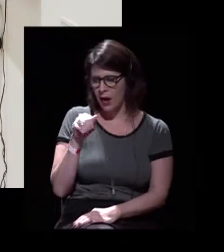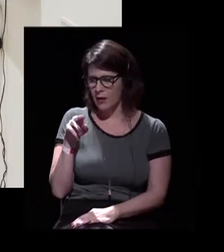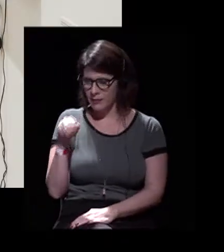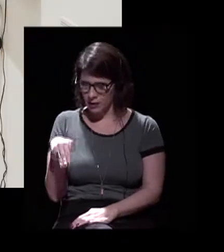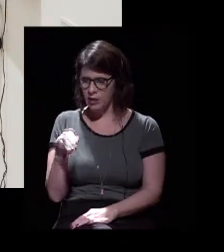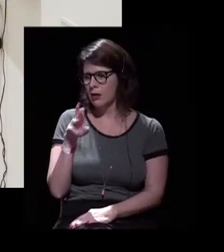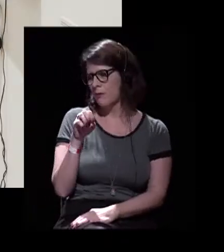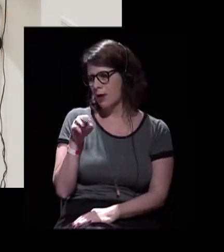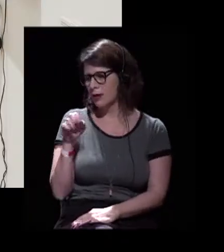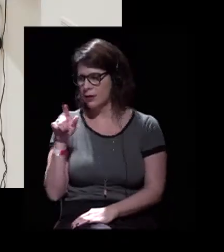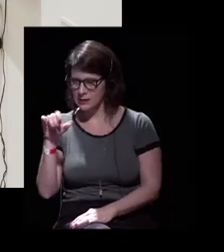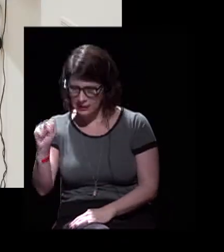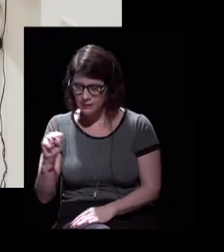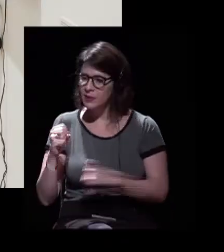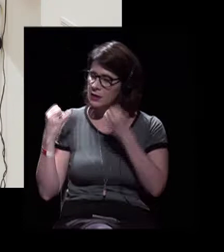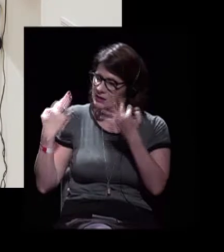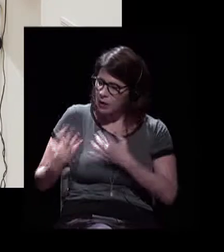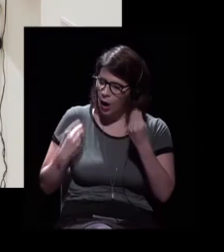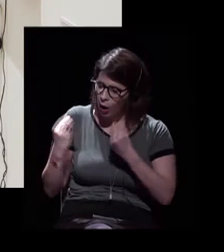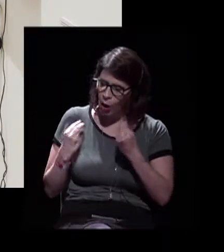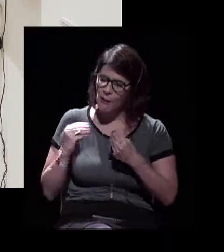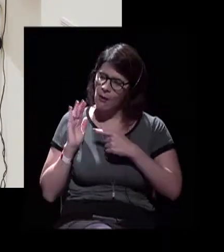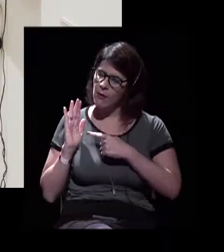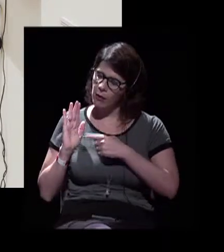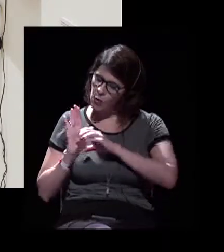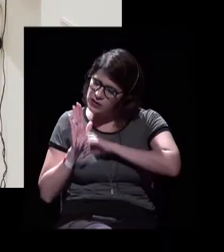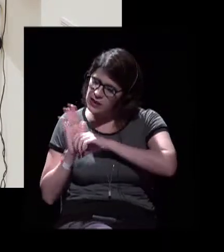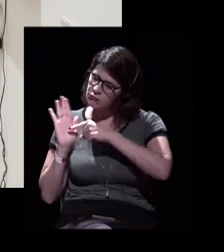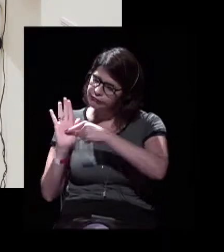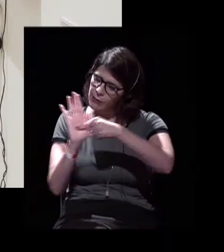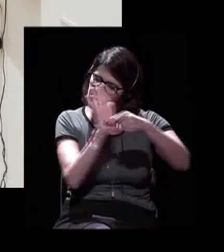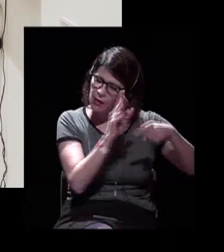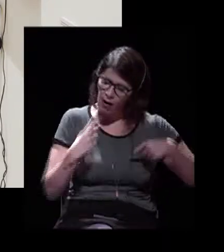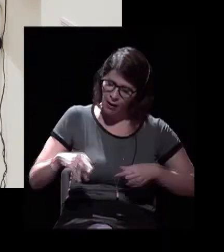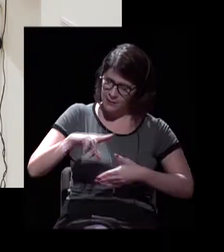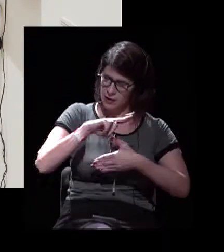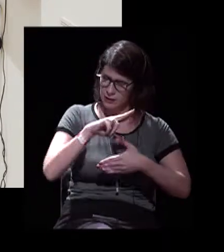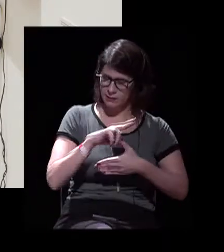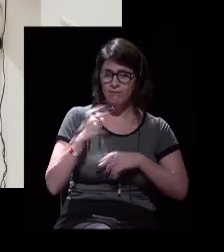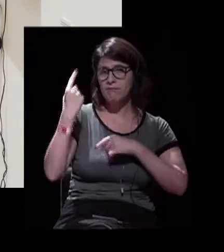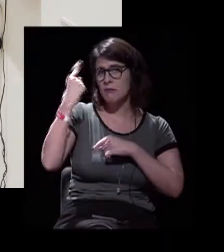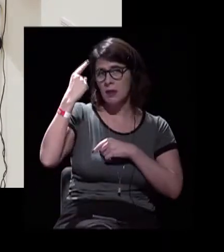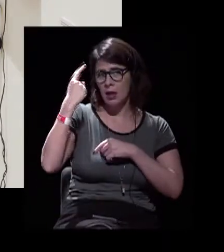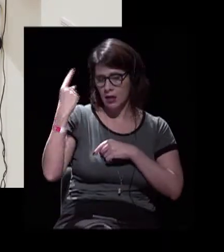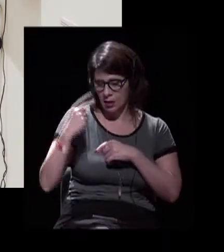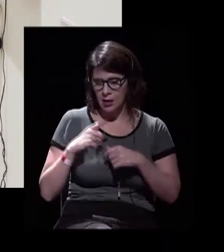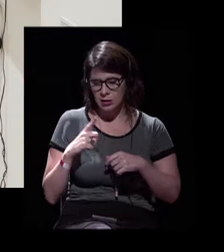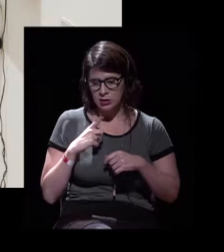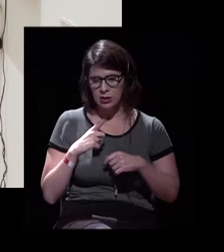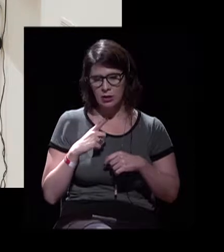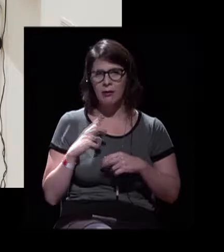Latin America. 1. The failure of the expectations created by the hegemonic project of desarrollismo,